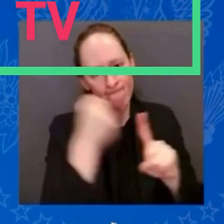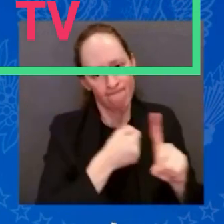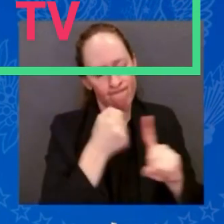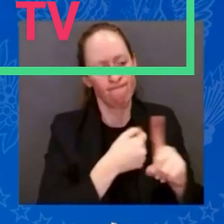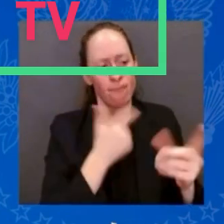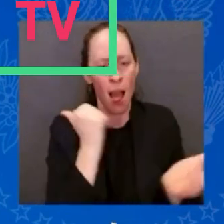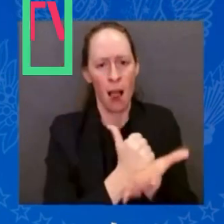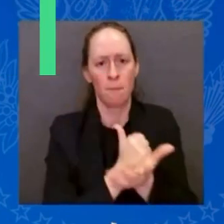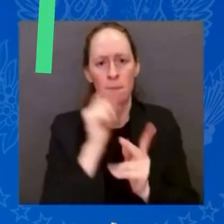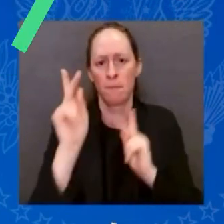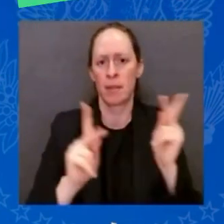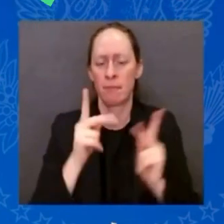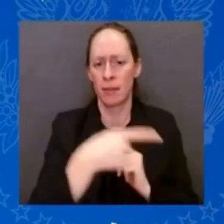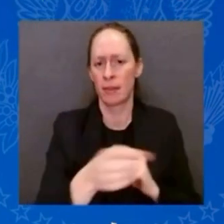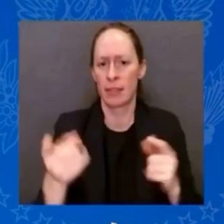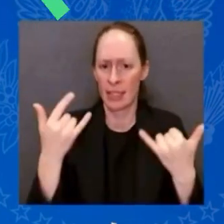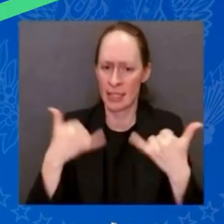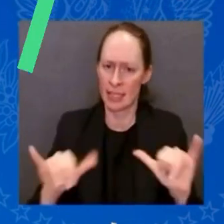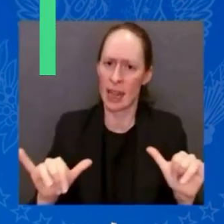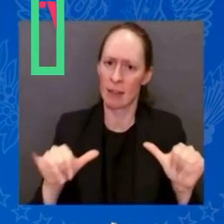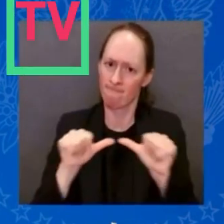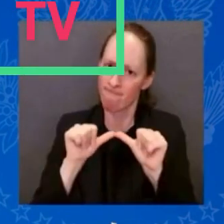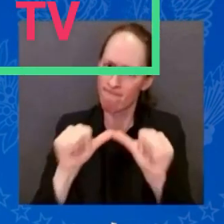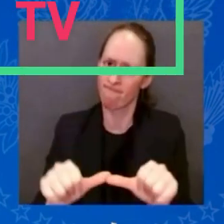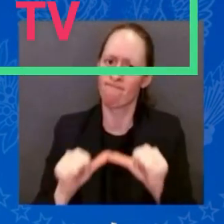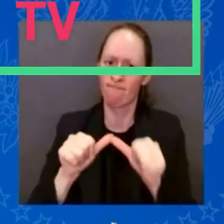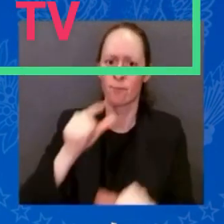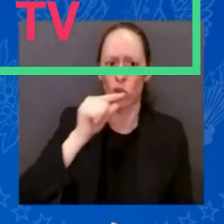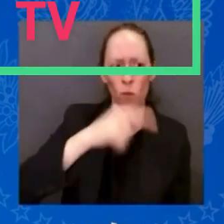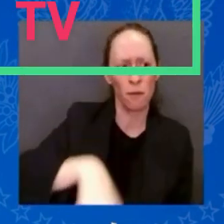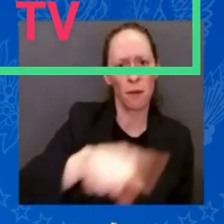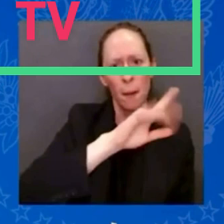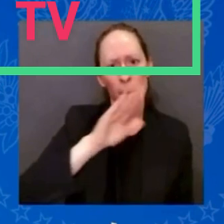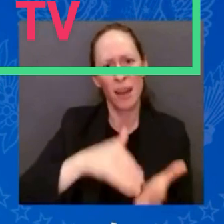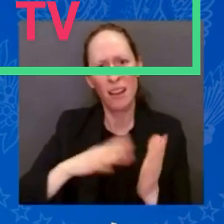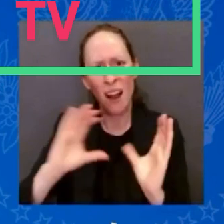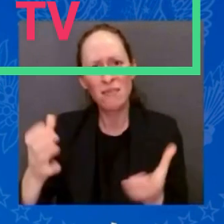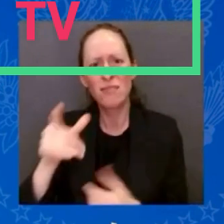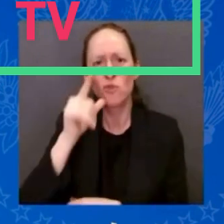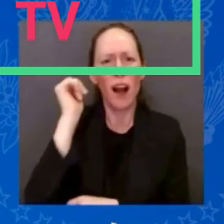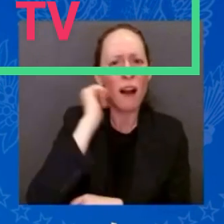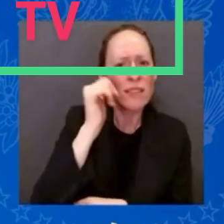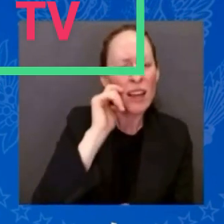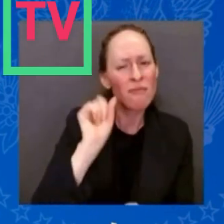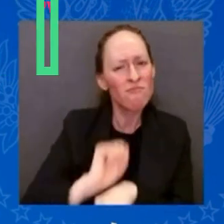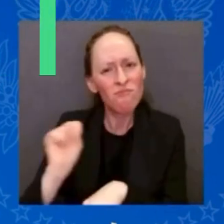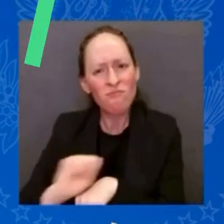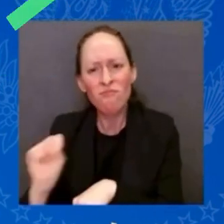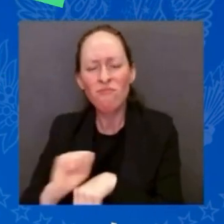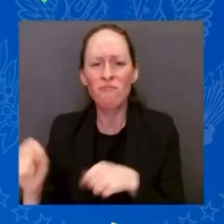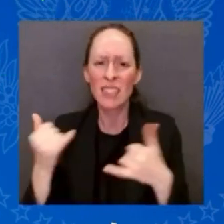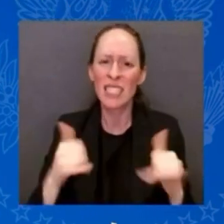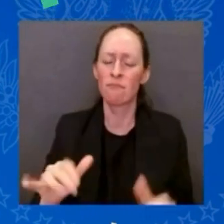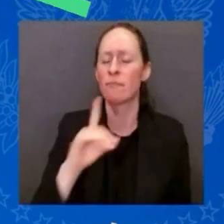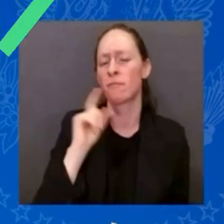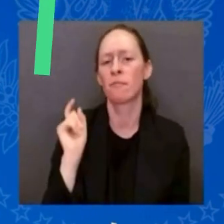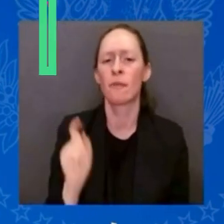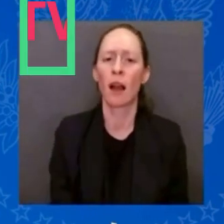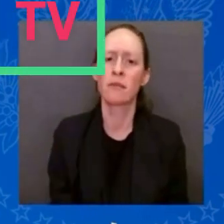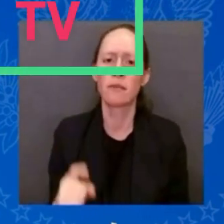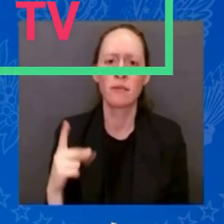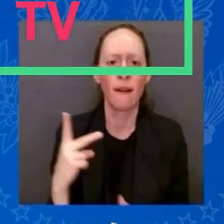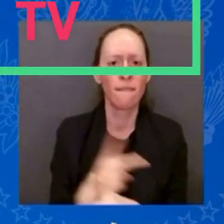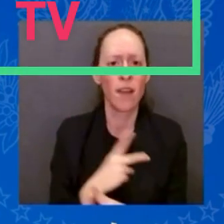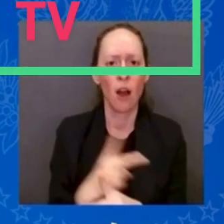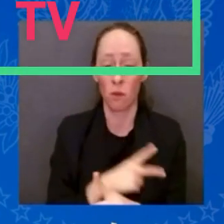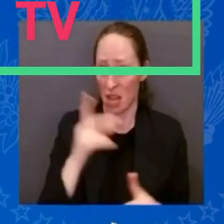the economic scale. So we need to find a new way, and we're moving as fast as we can. First,